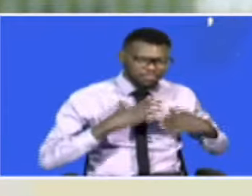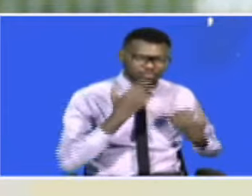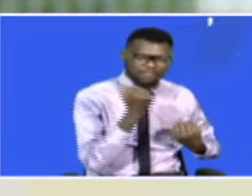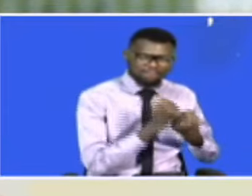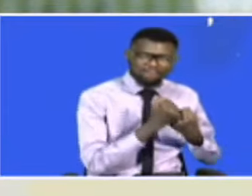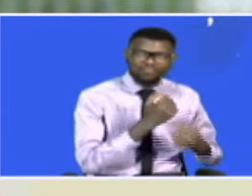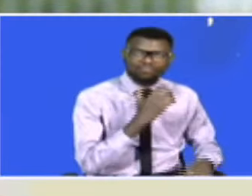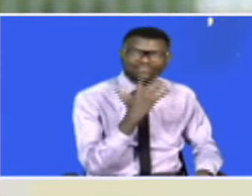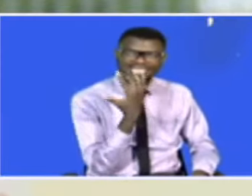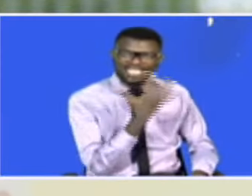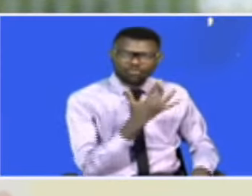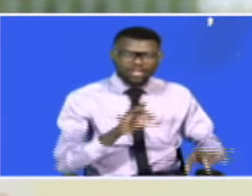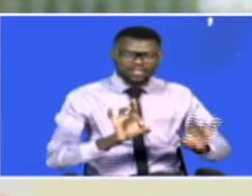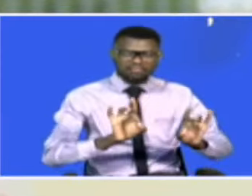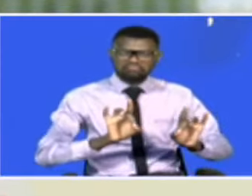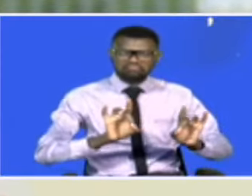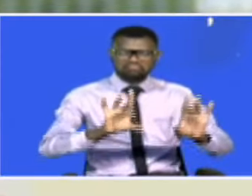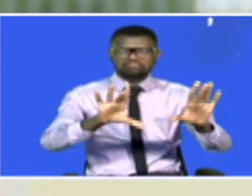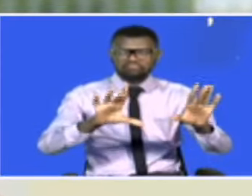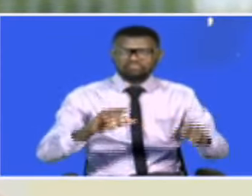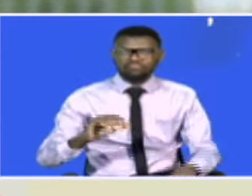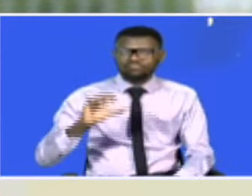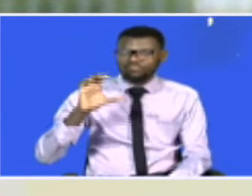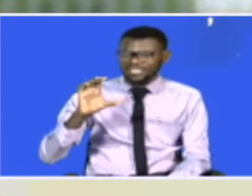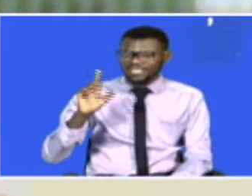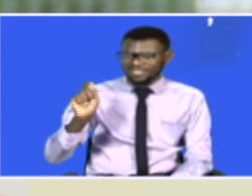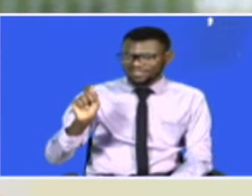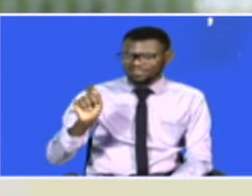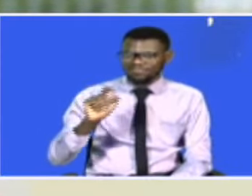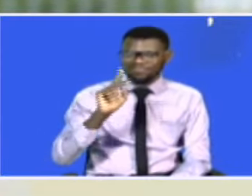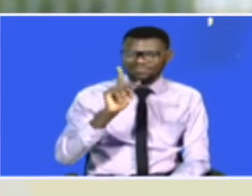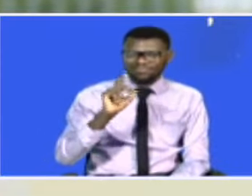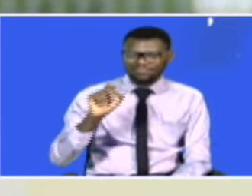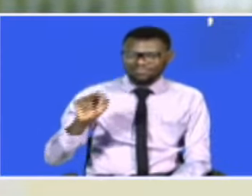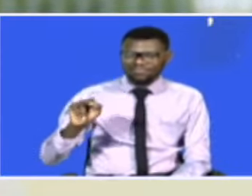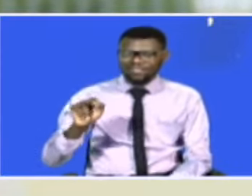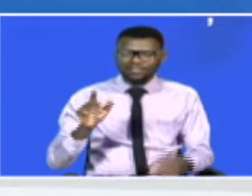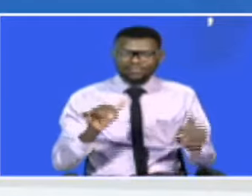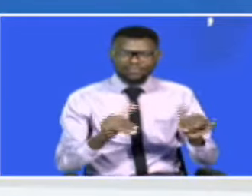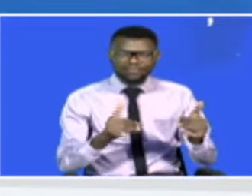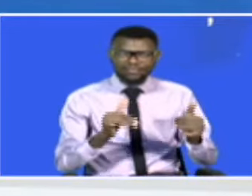Gachagua exit the stage. Chris Tairo, KTN News in Nairobi.